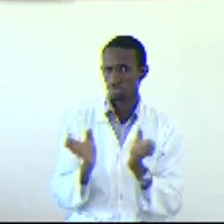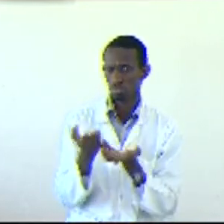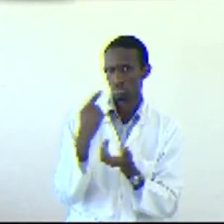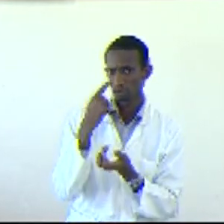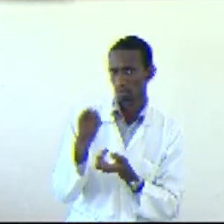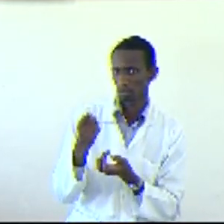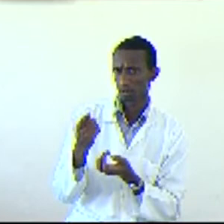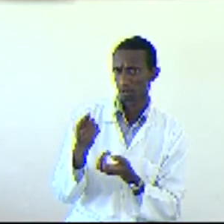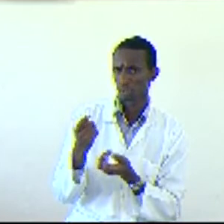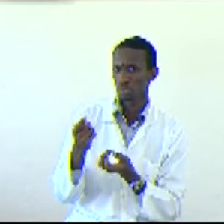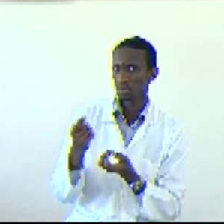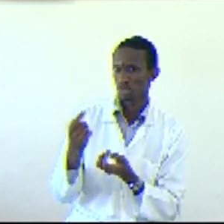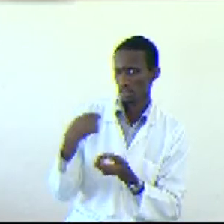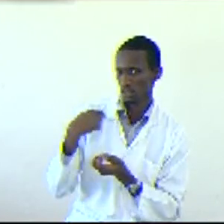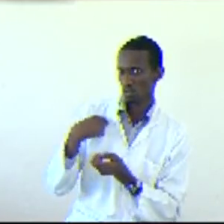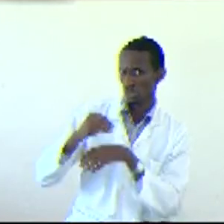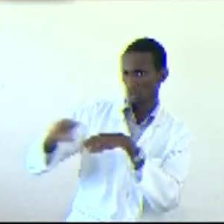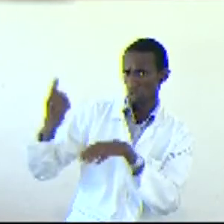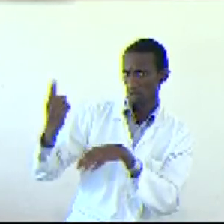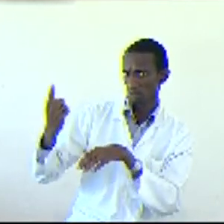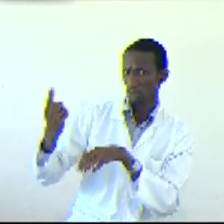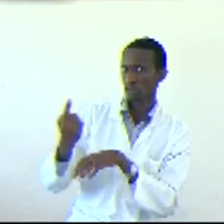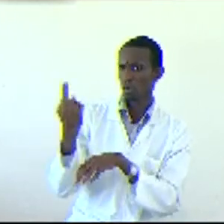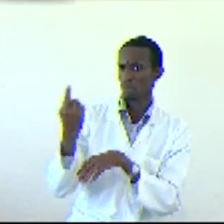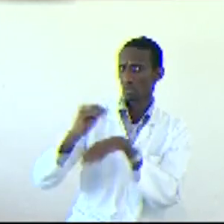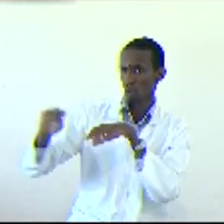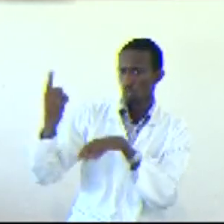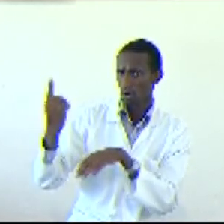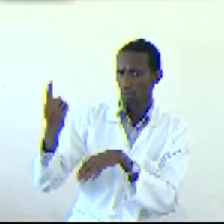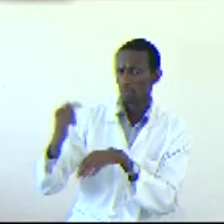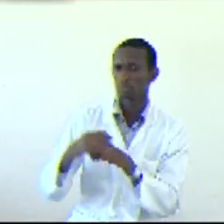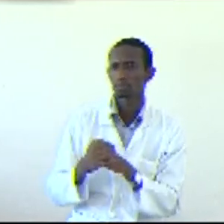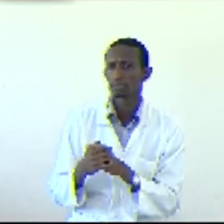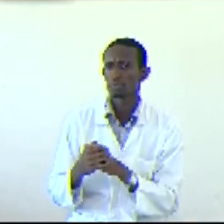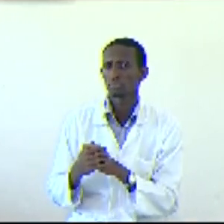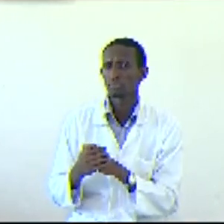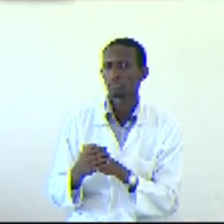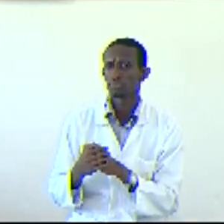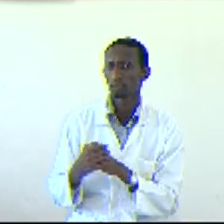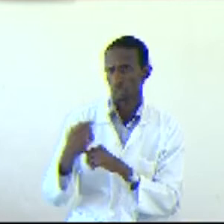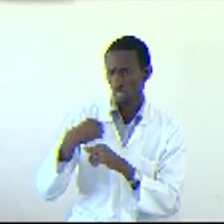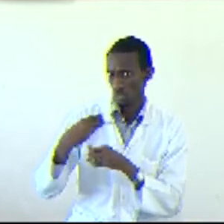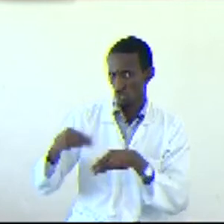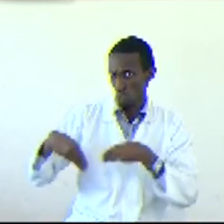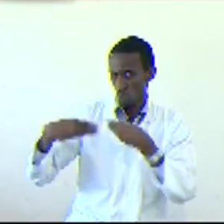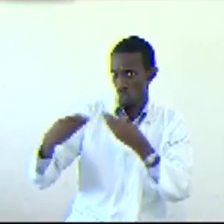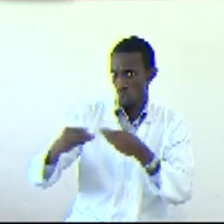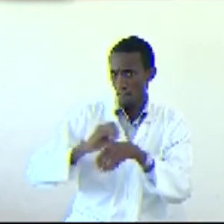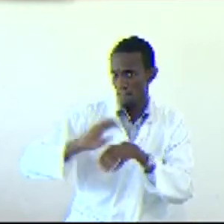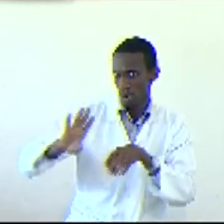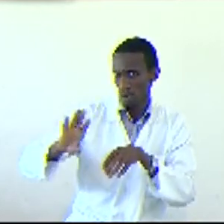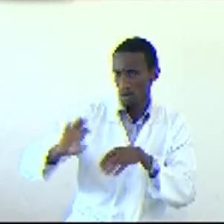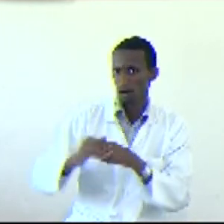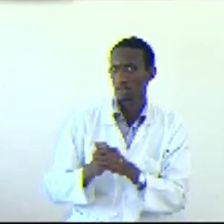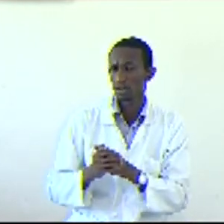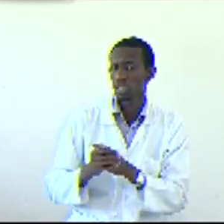The velocity, you see, I'm giving you this one, the velocity. So with a certain velocity before the collision, before